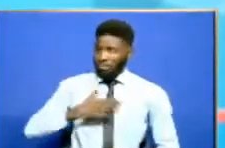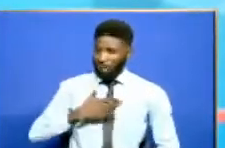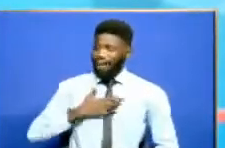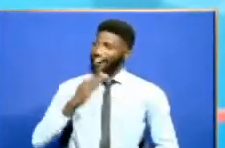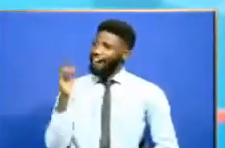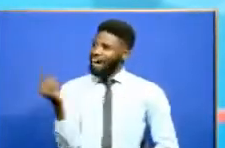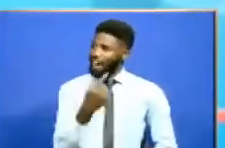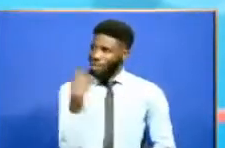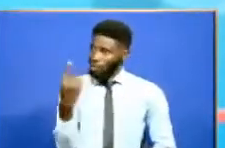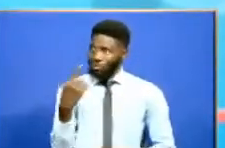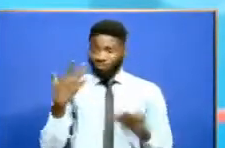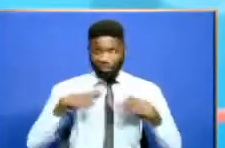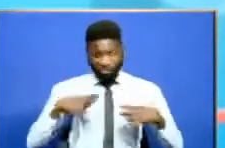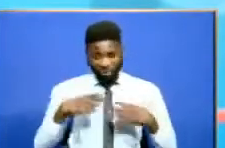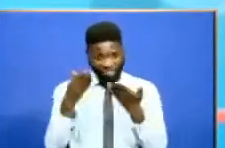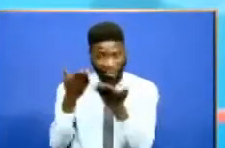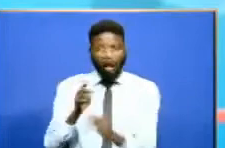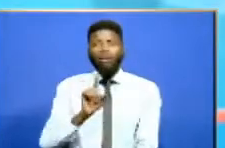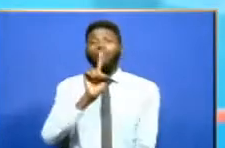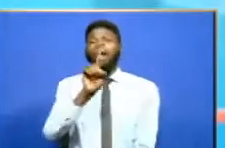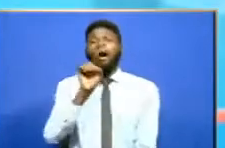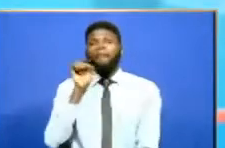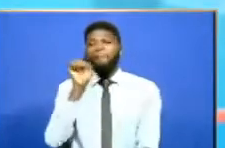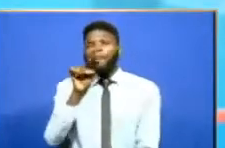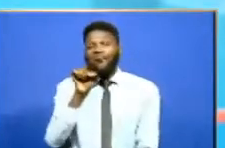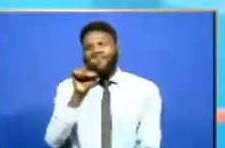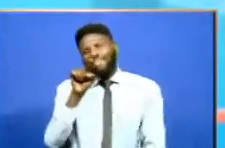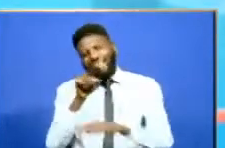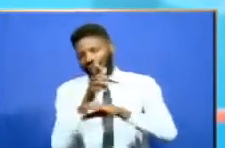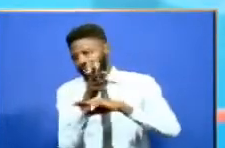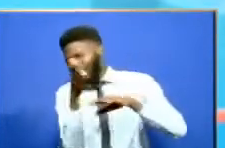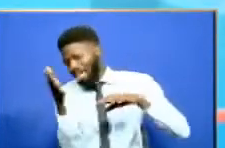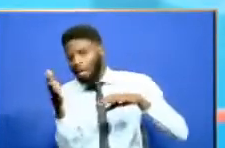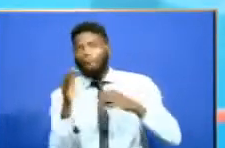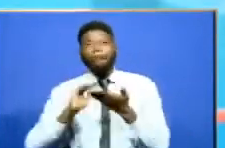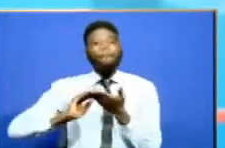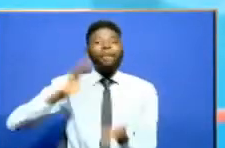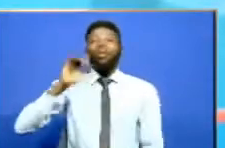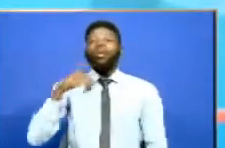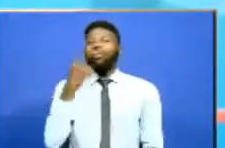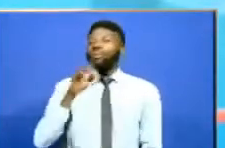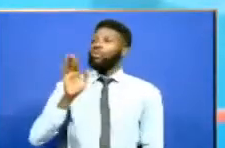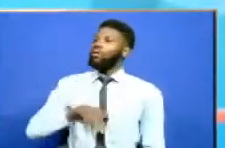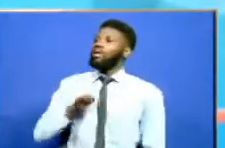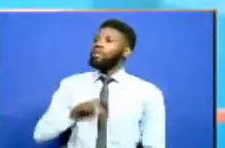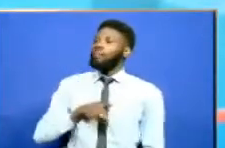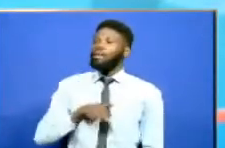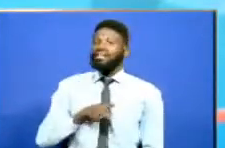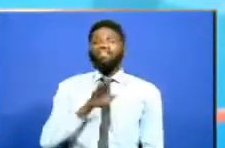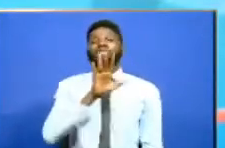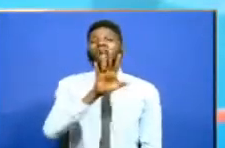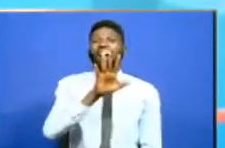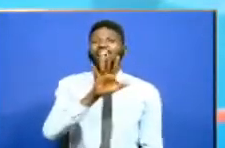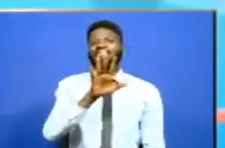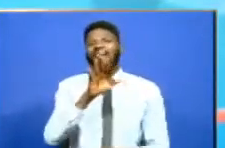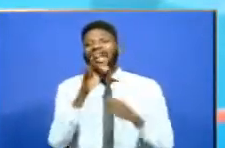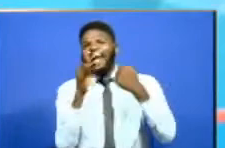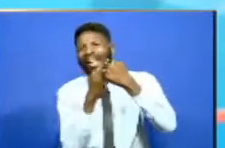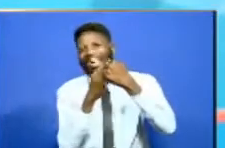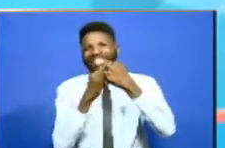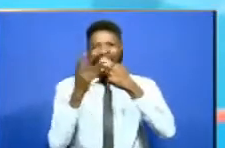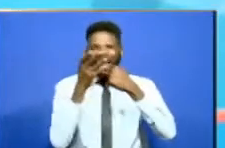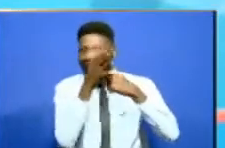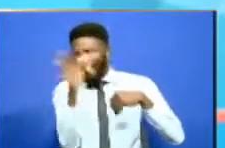the population that is there, one point something, the majority are women at about 580 something